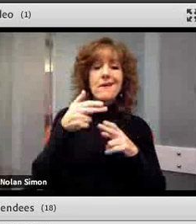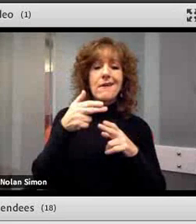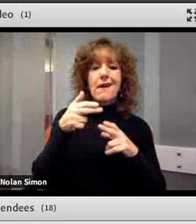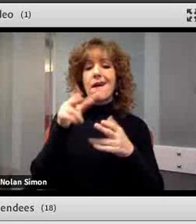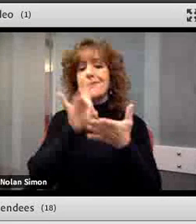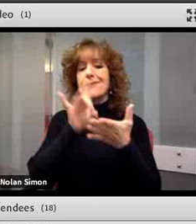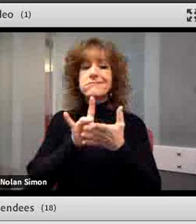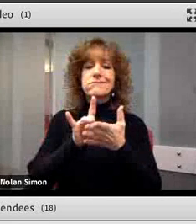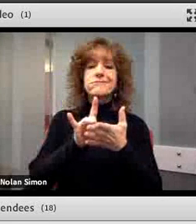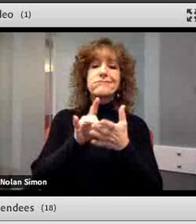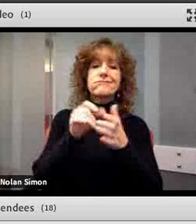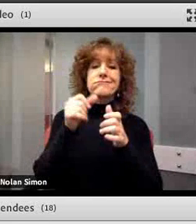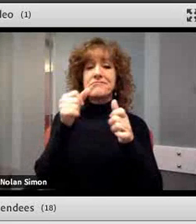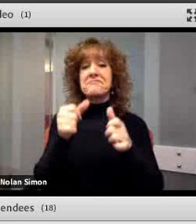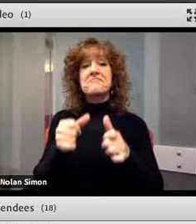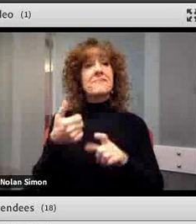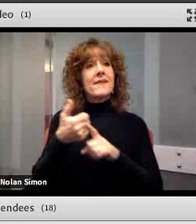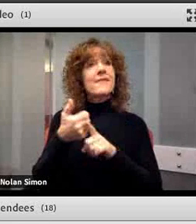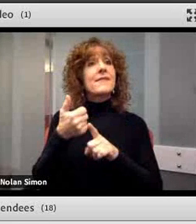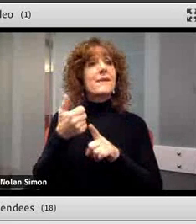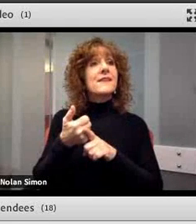copy and paste,